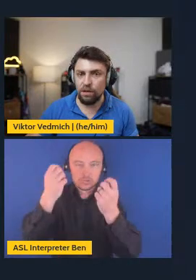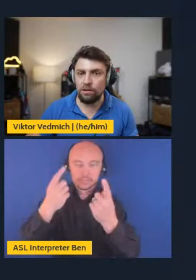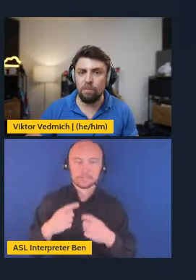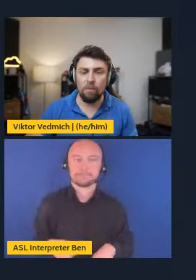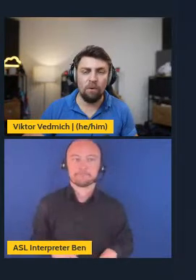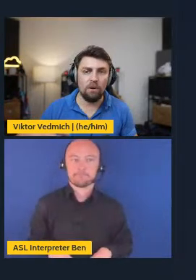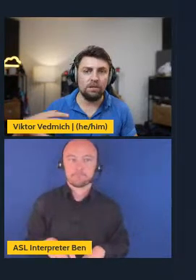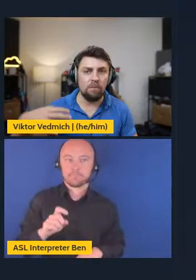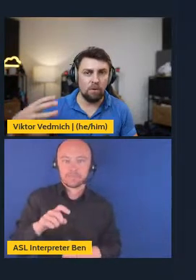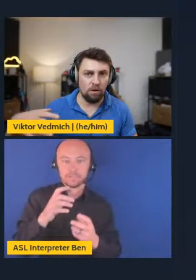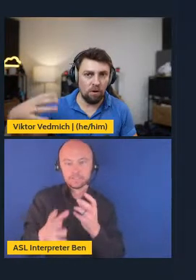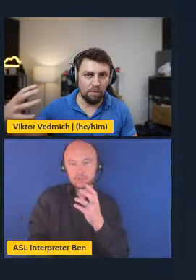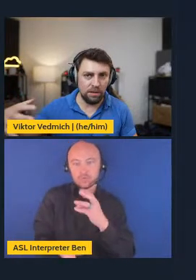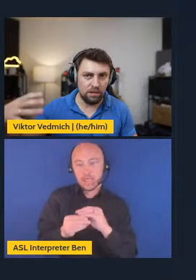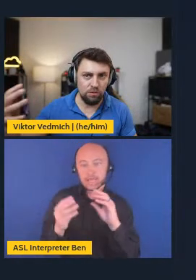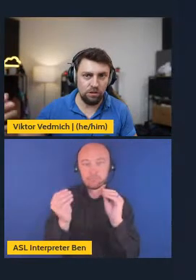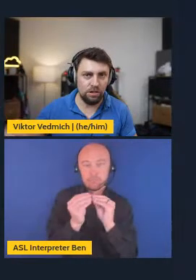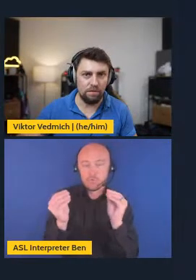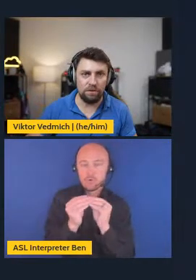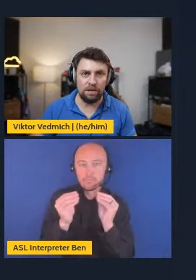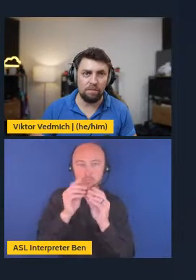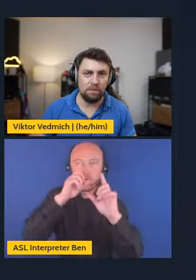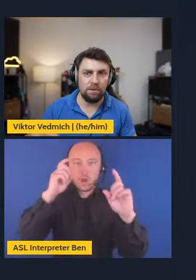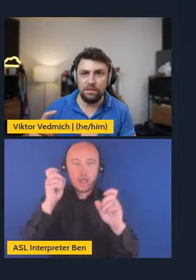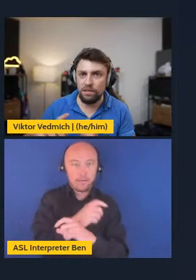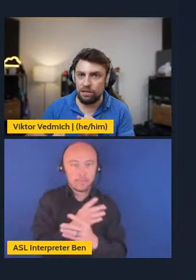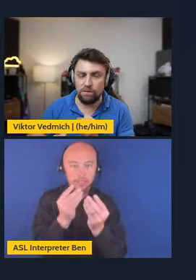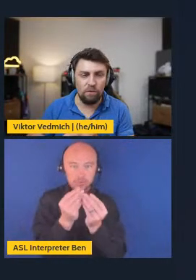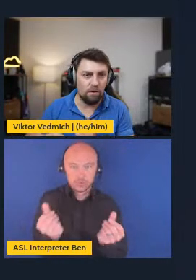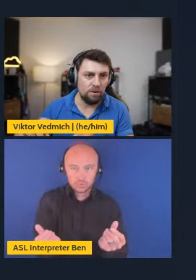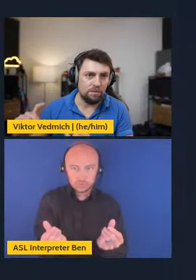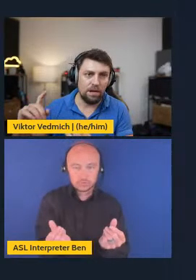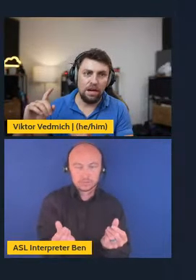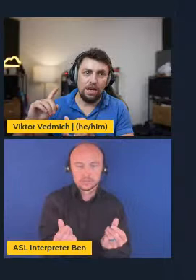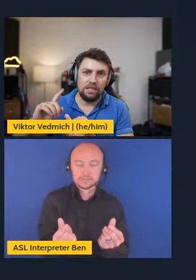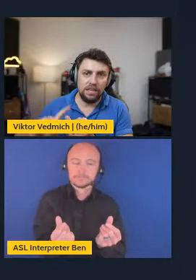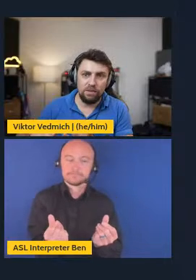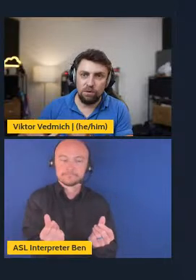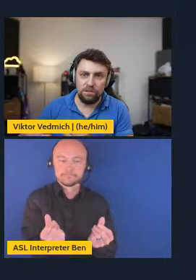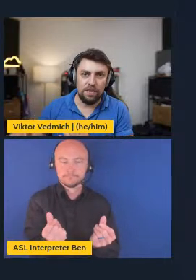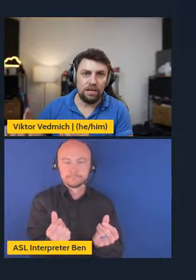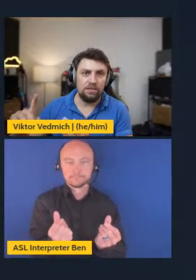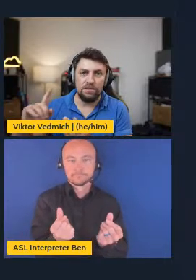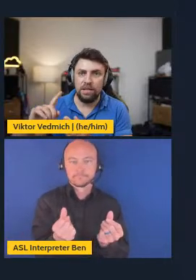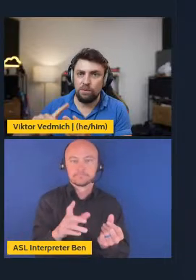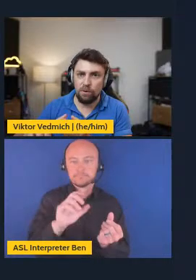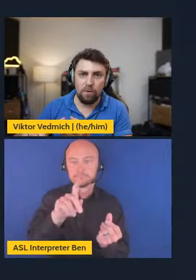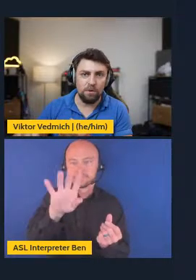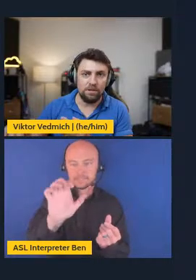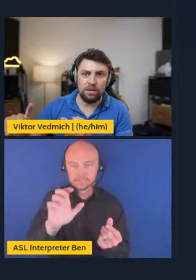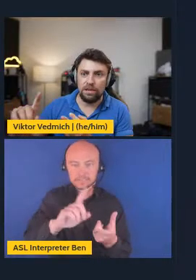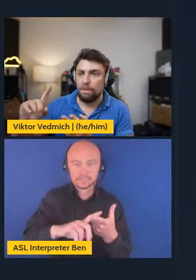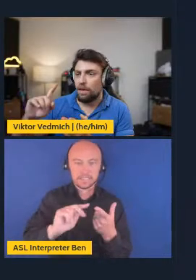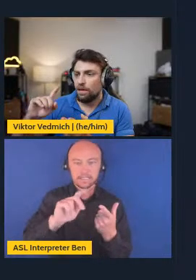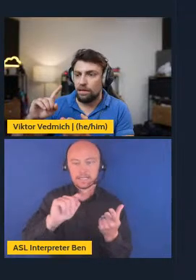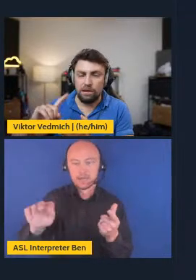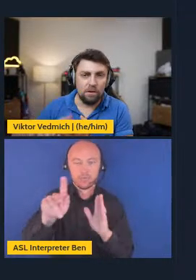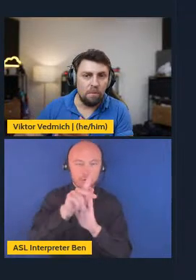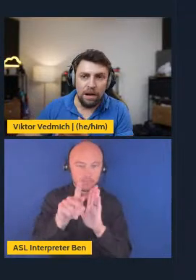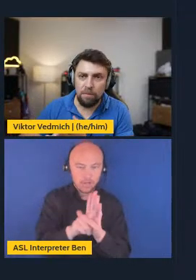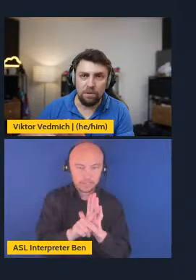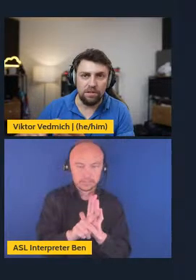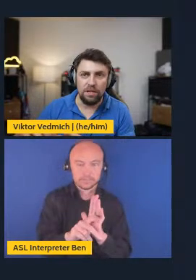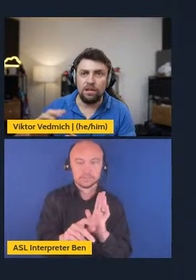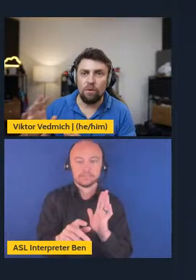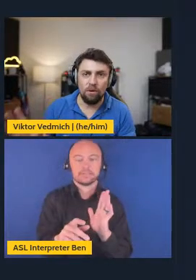need to add more and more complex solutions, like for example, persistent volumes, stateful sets, network policy,